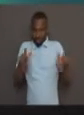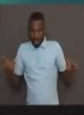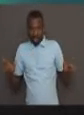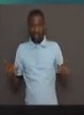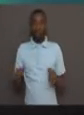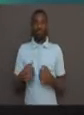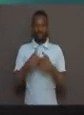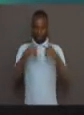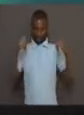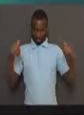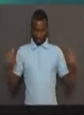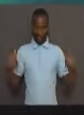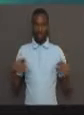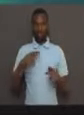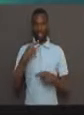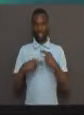spontaneous fission.